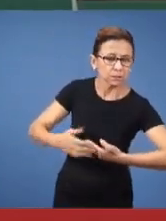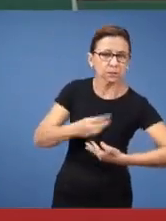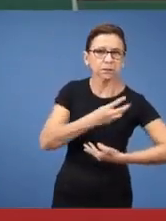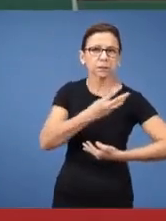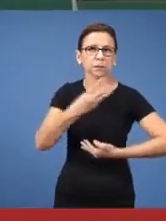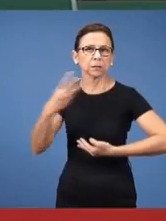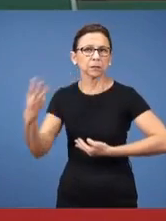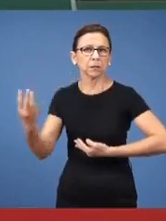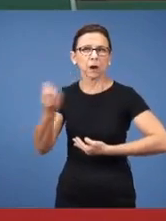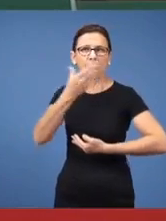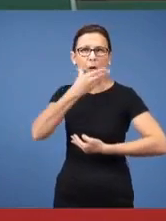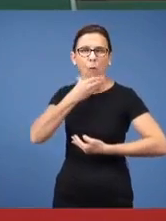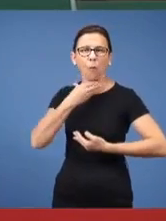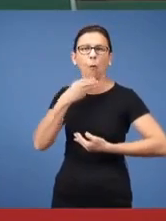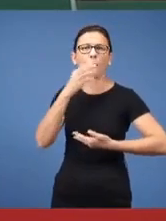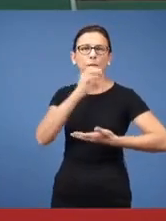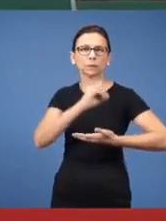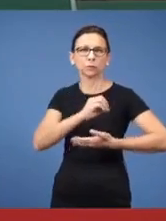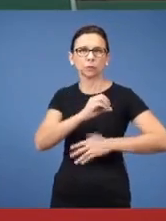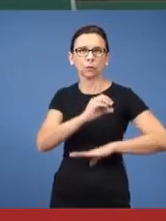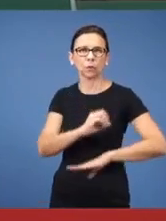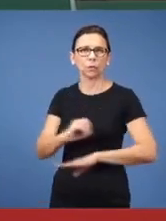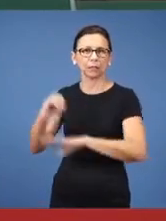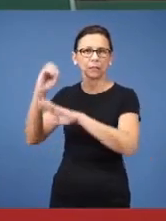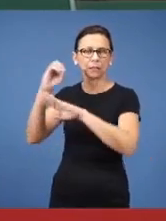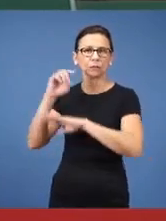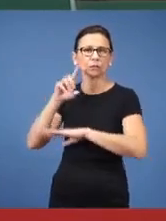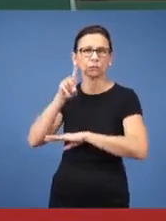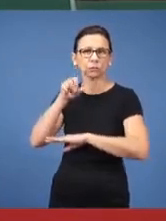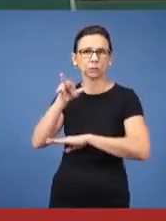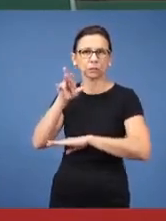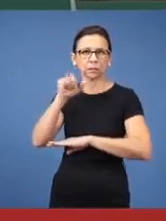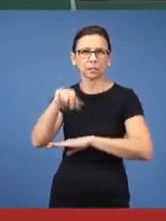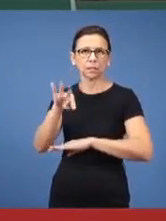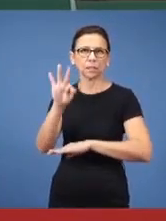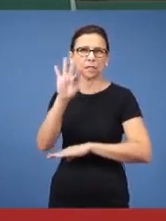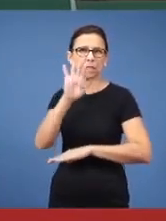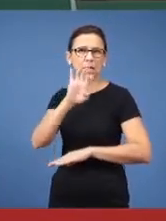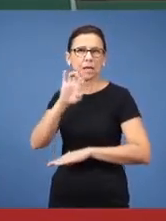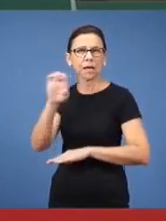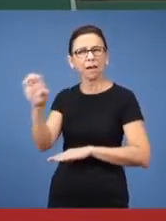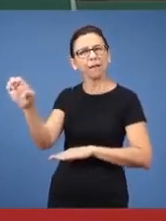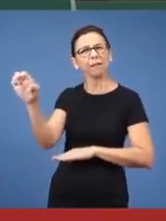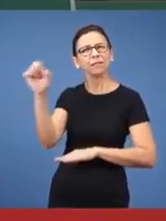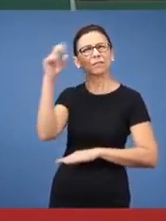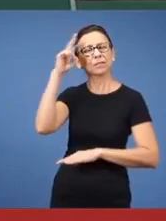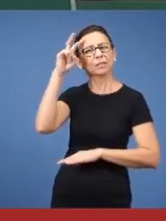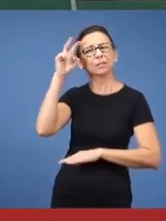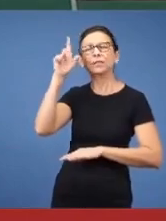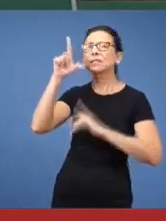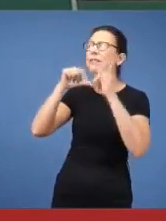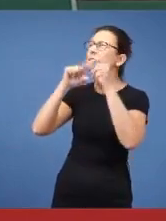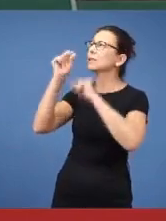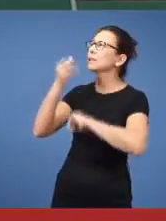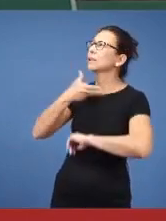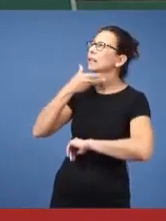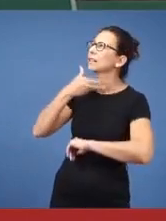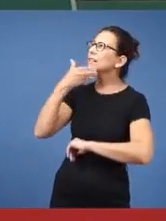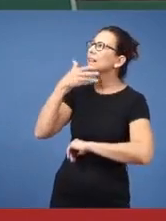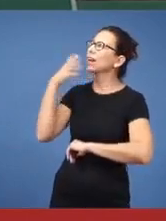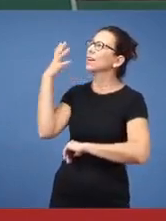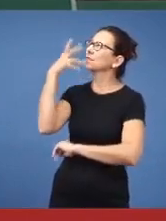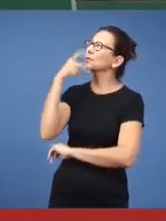The kings, three kings from east came, gold, incense, myrrh. And you see the star from